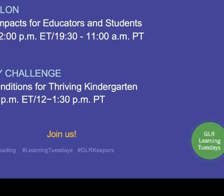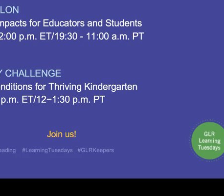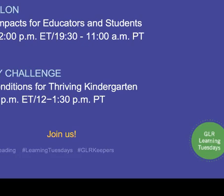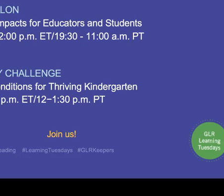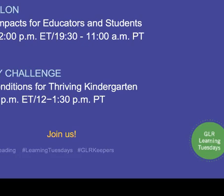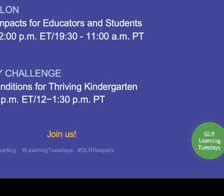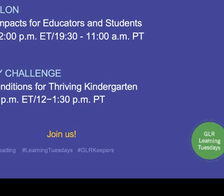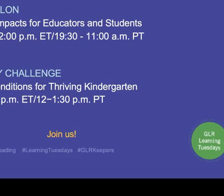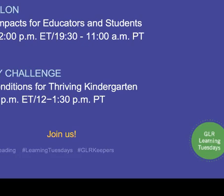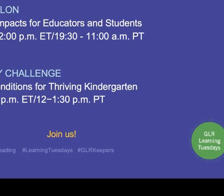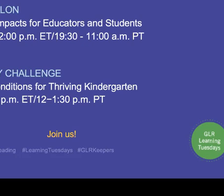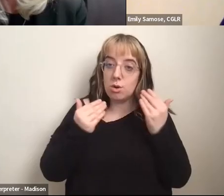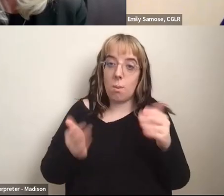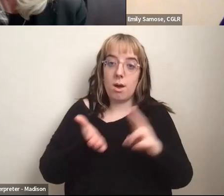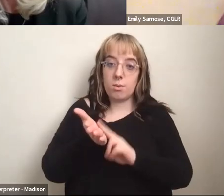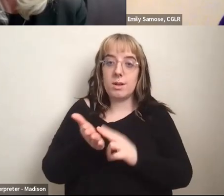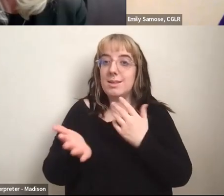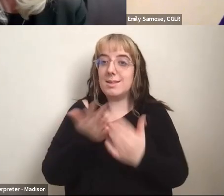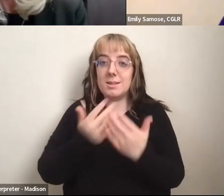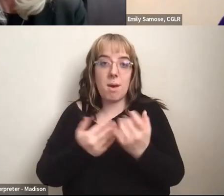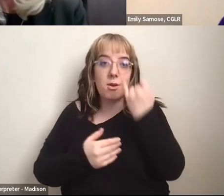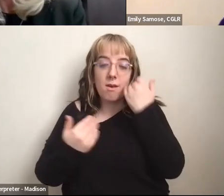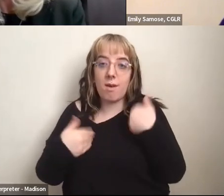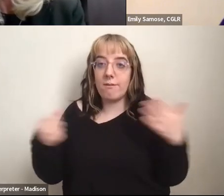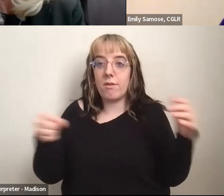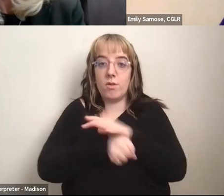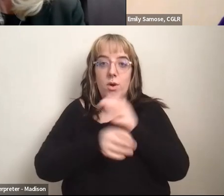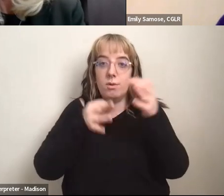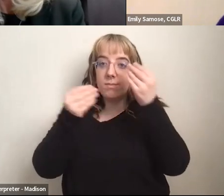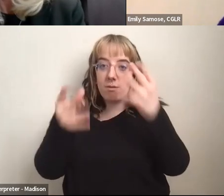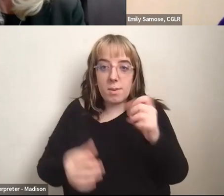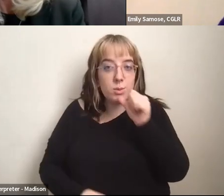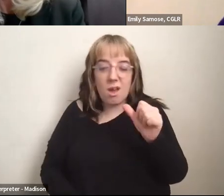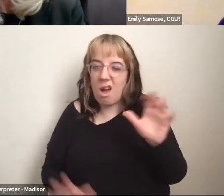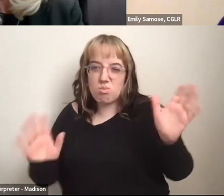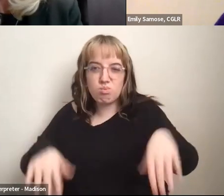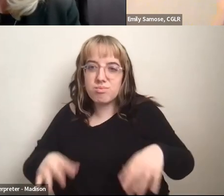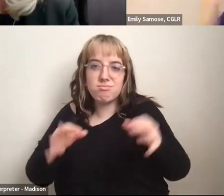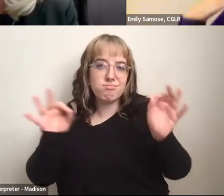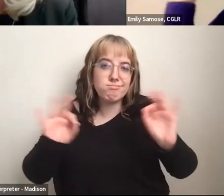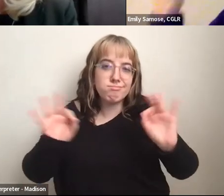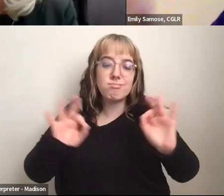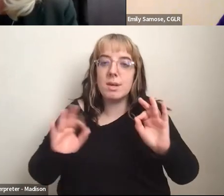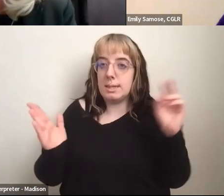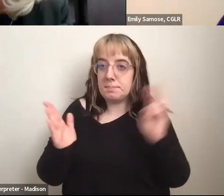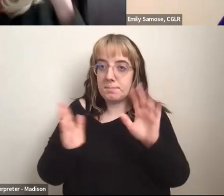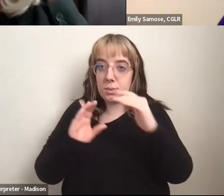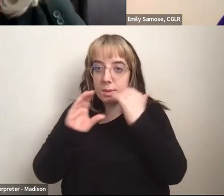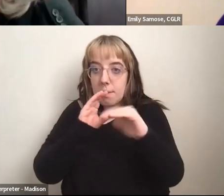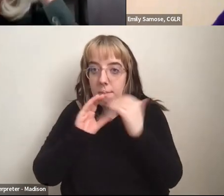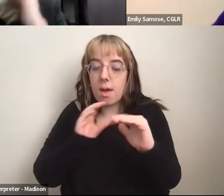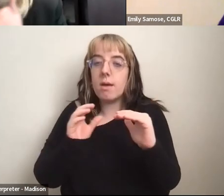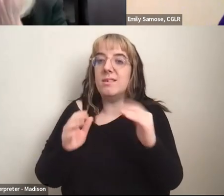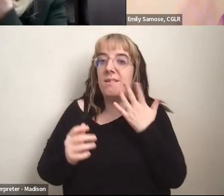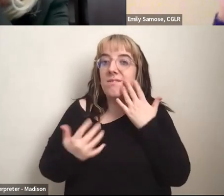actually go ahead and register for those, even though we don't have the information all set yet, but please keep an eye on your email. Also, everything that you've seen posted